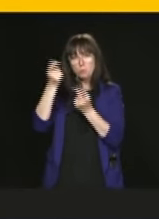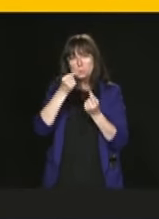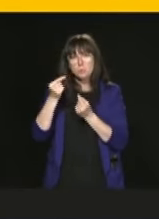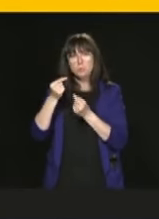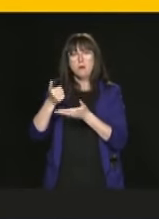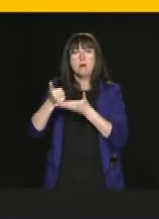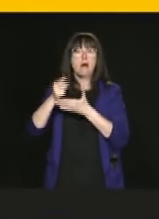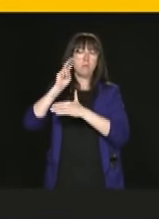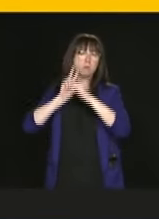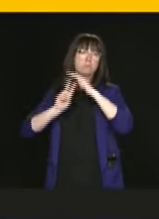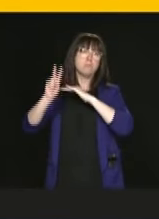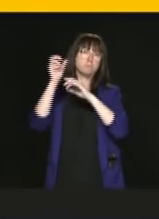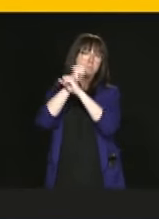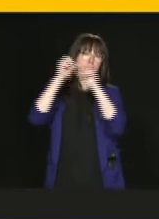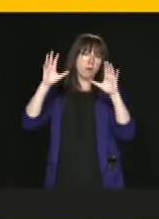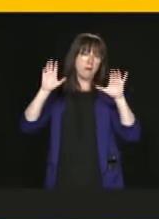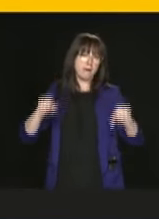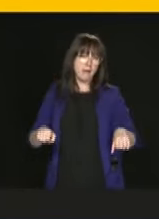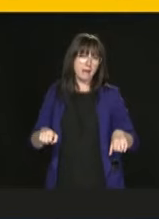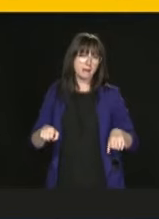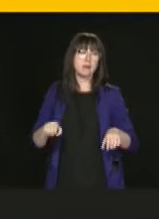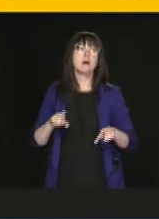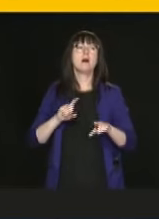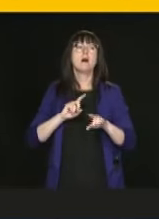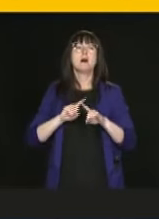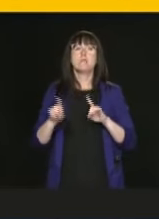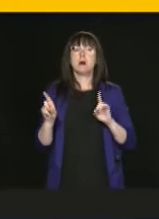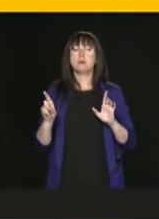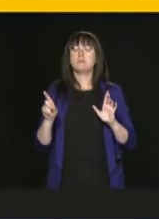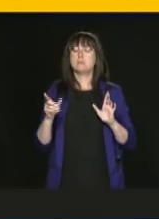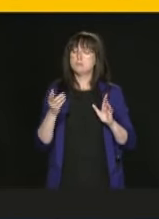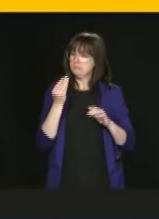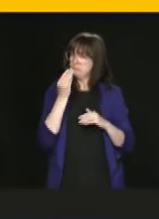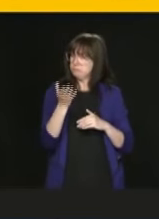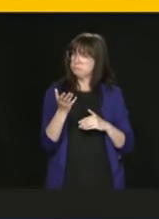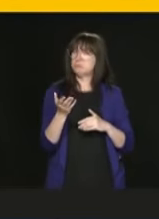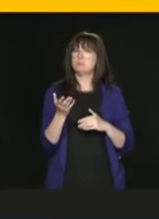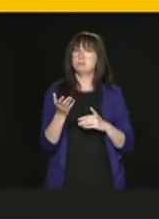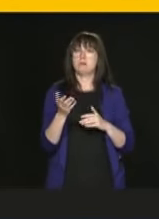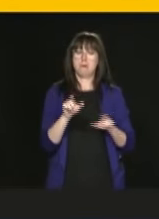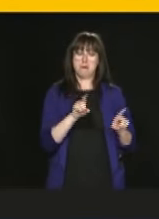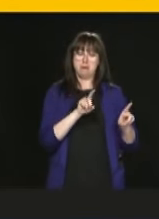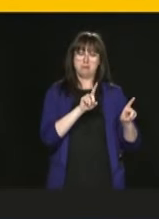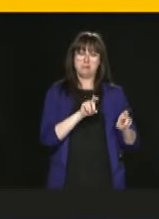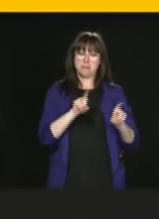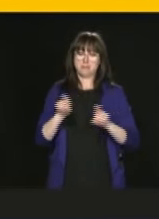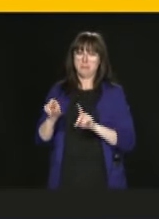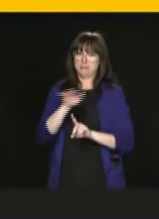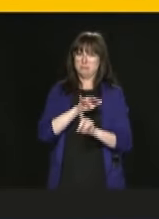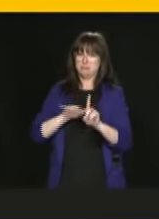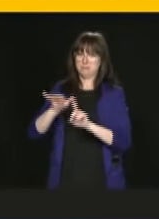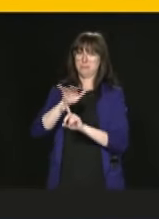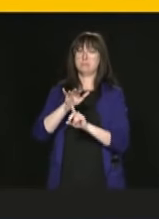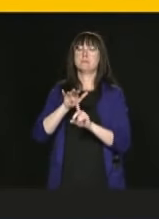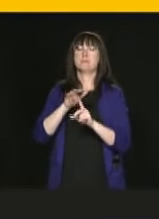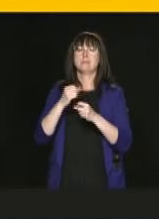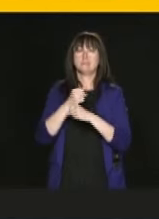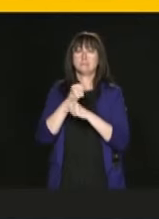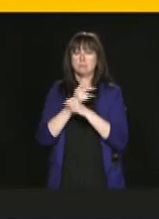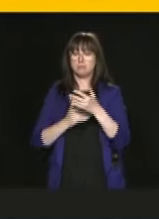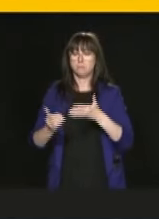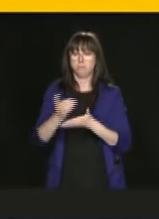hide from no one the fact that on the ground, the testing and the collection of that data right now is far from